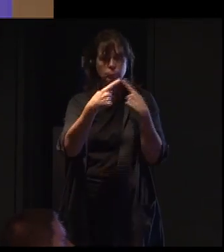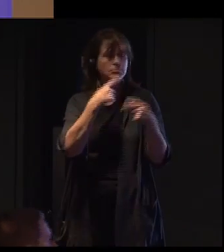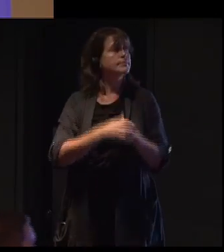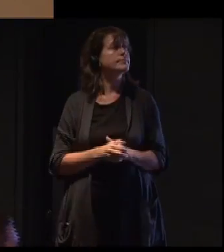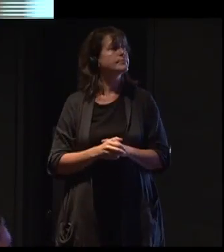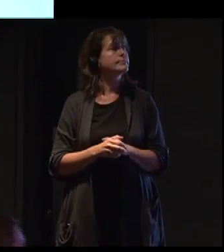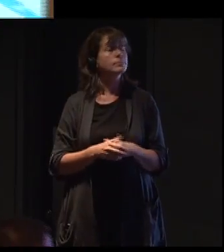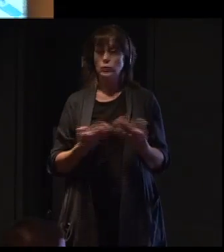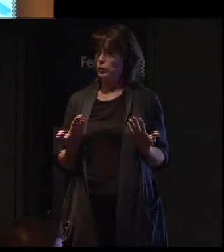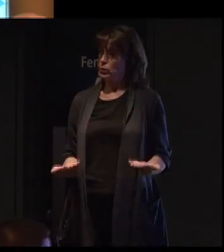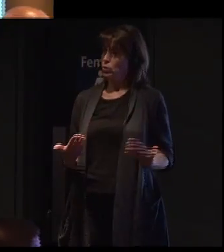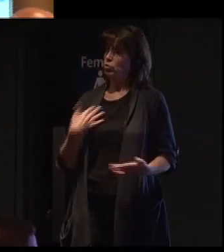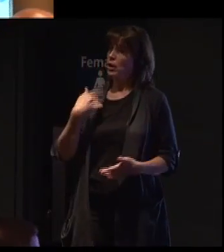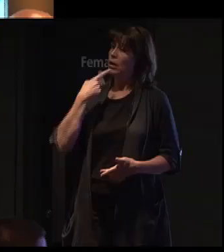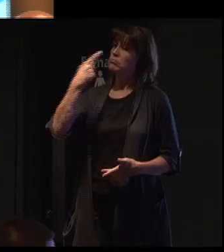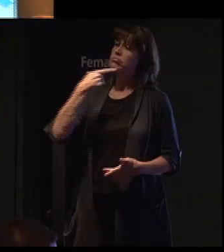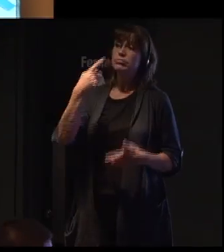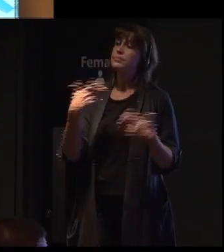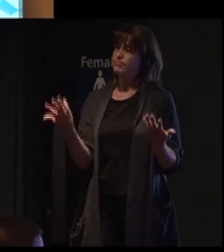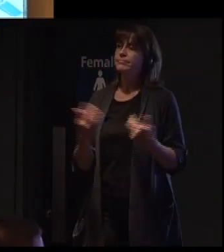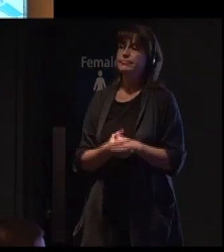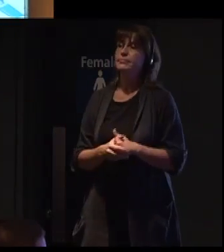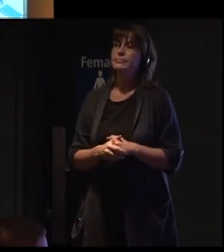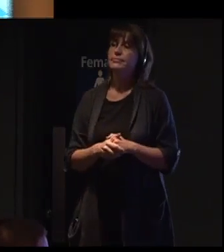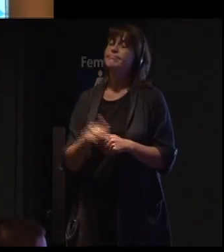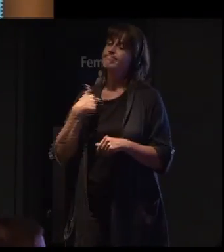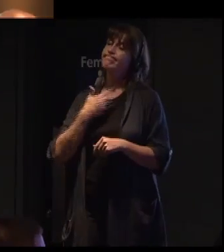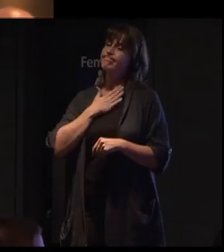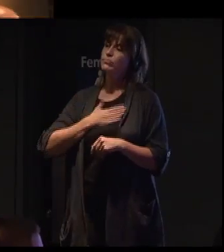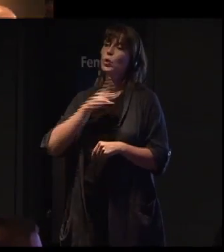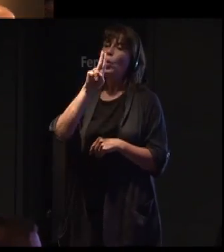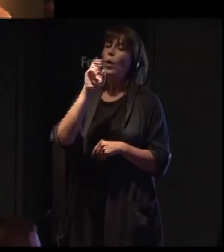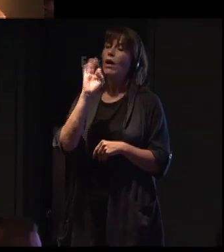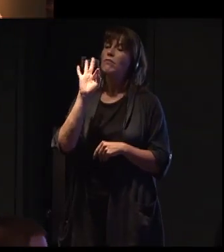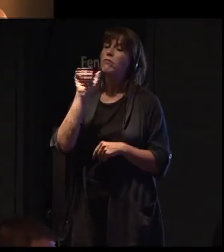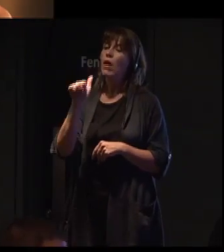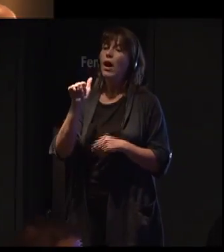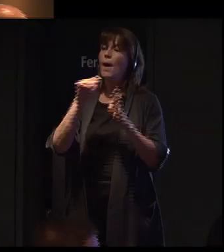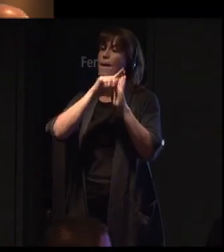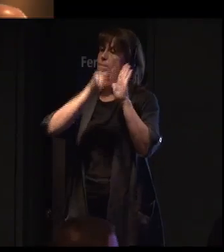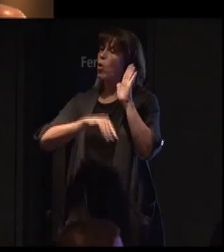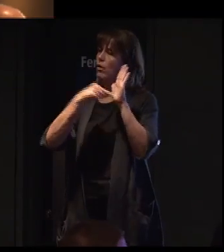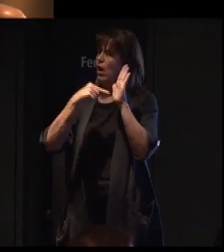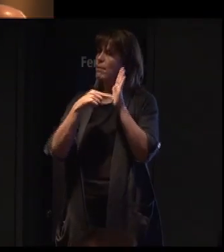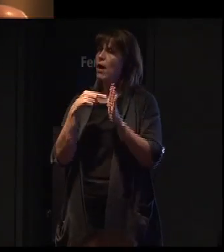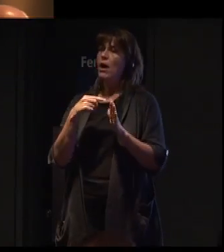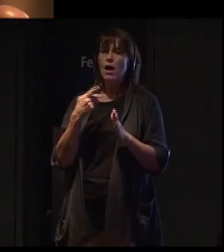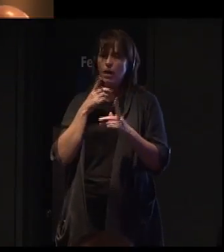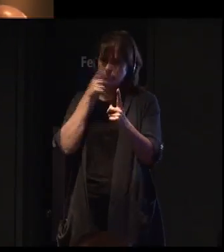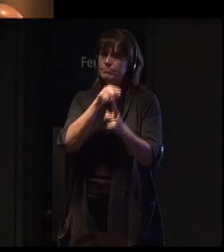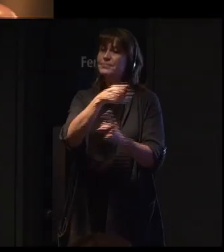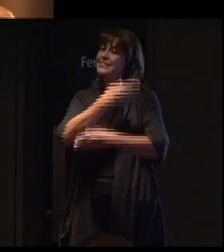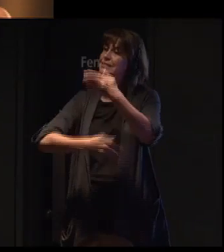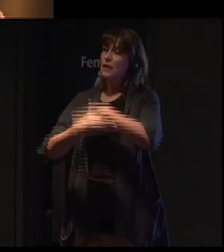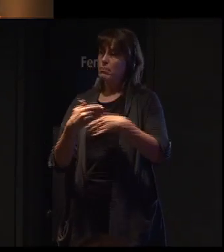My agenda for today is that I would like to take you through the UEFA program for the disabled fans, the